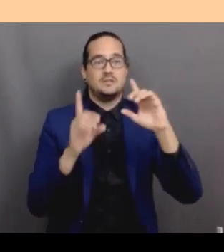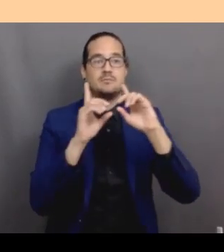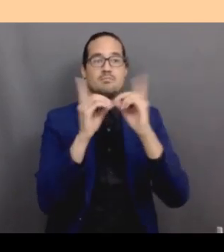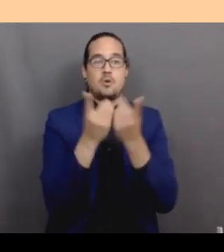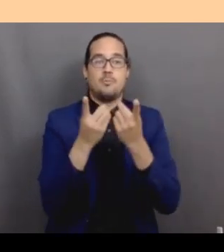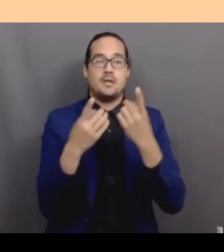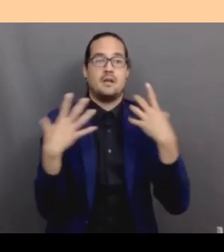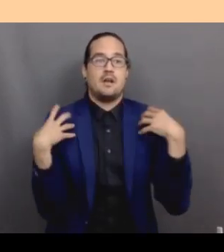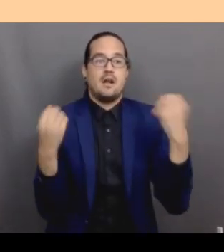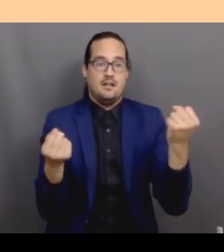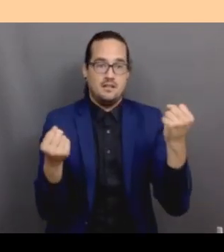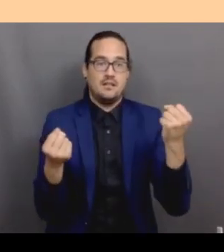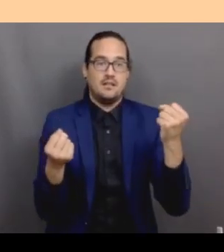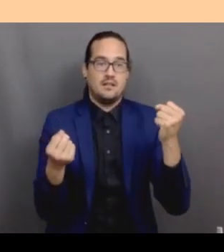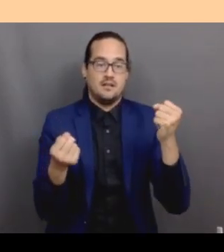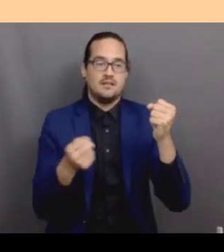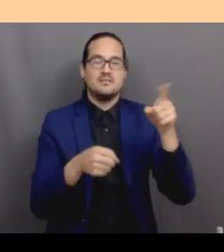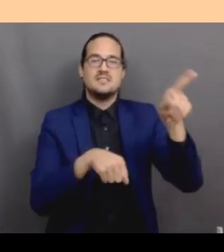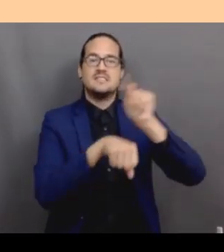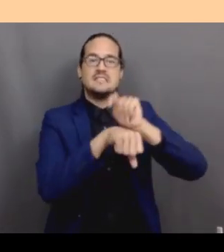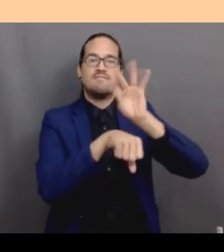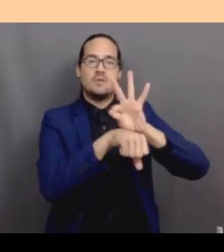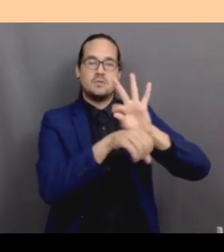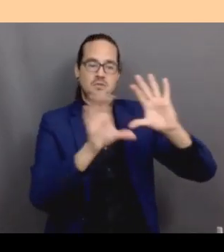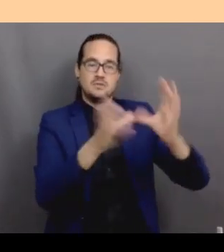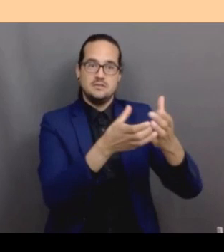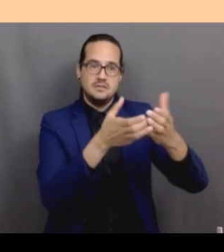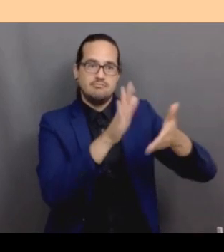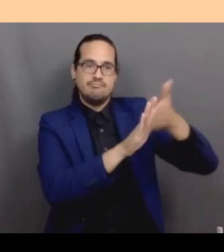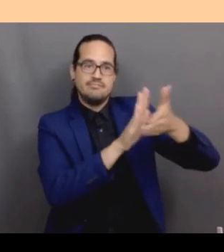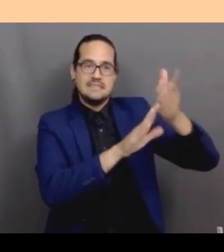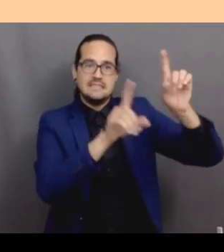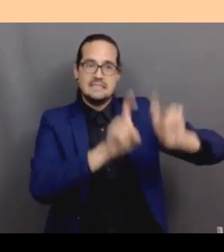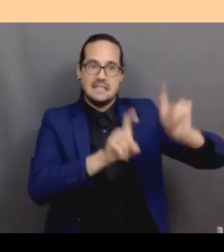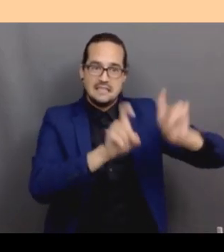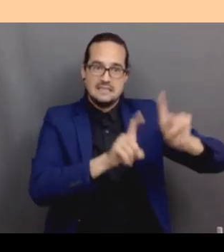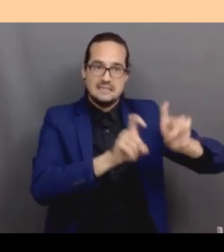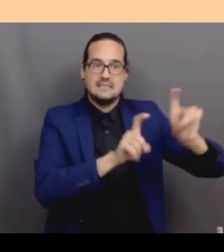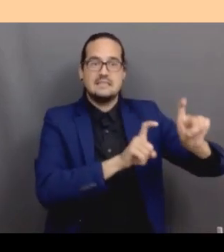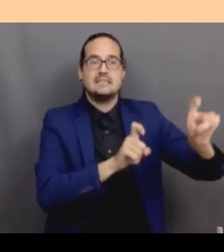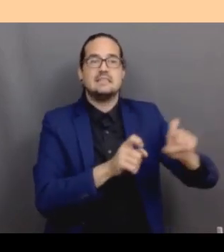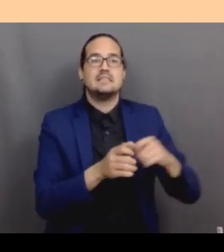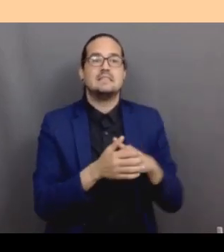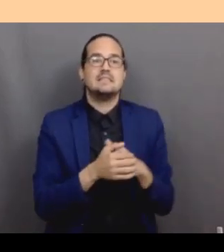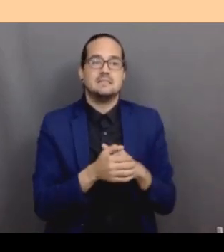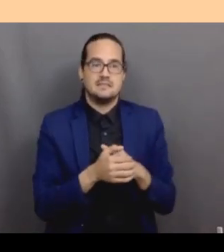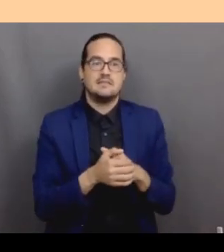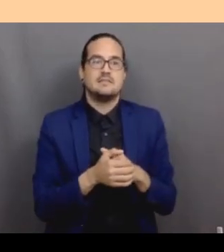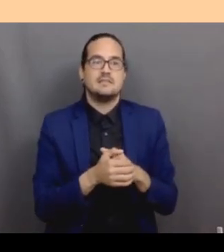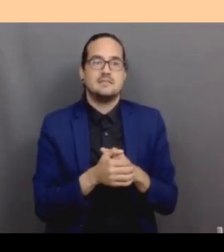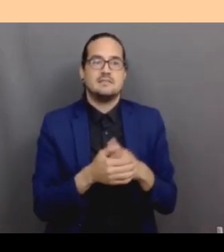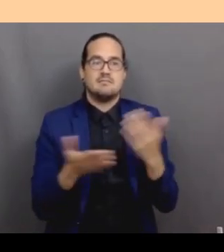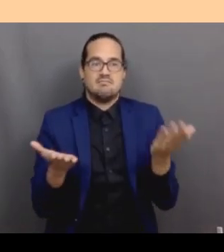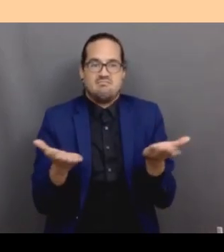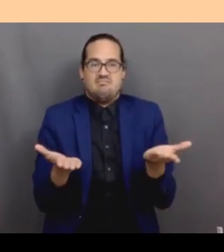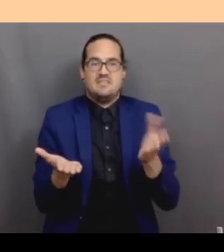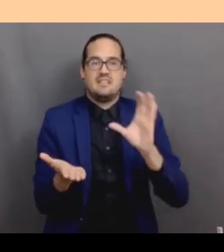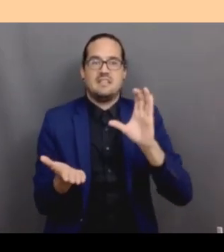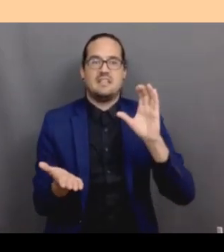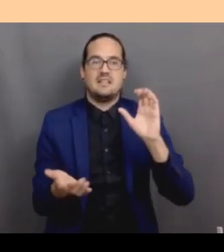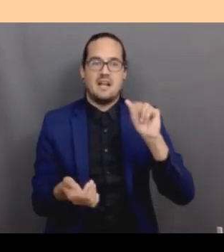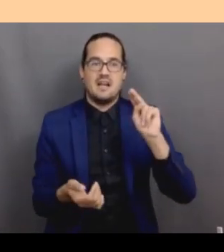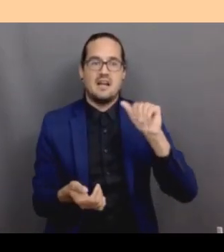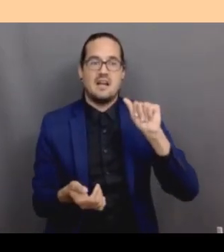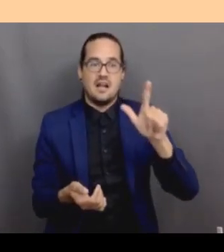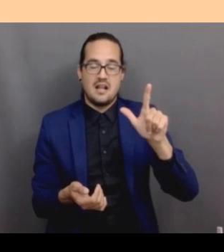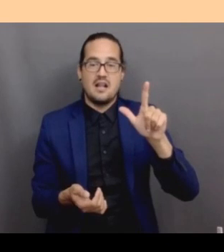testing site into the Canal District of San Rafael and be working in partnership with our community-based organizations. Like Benita mentioned